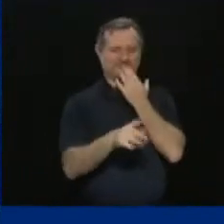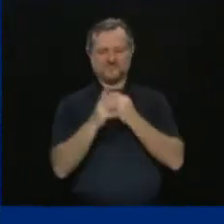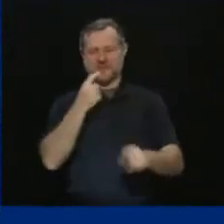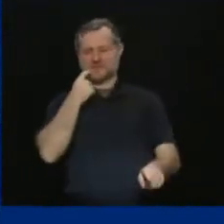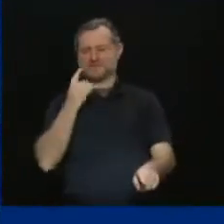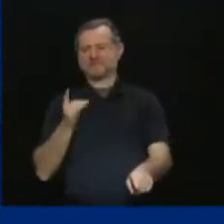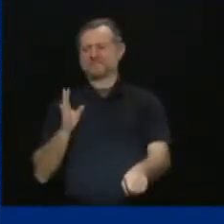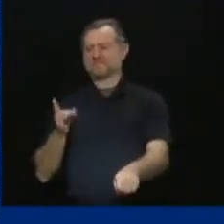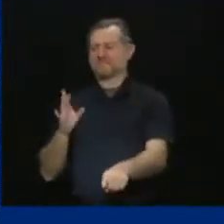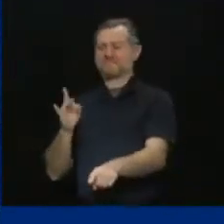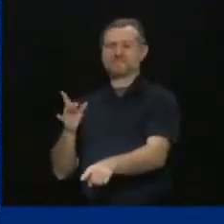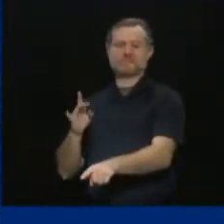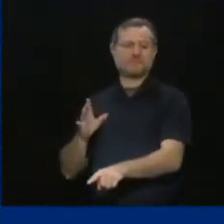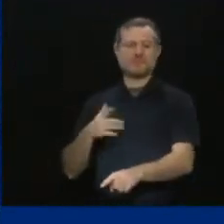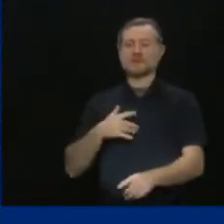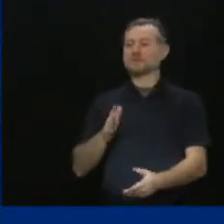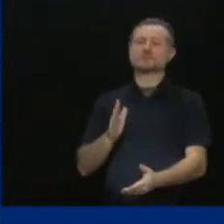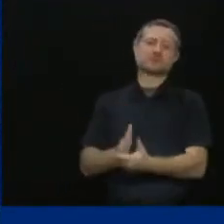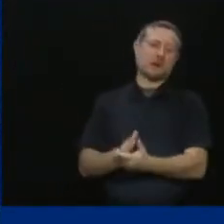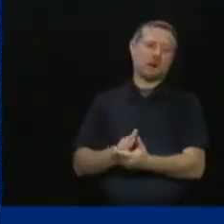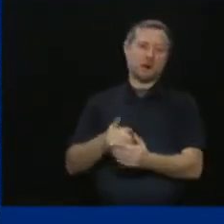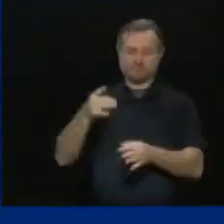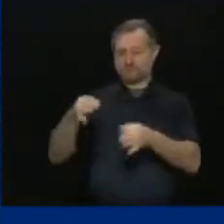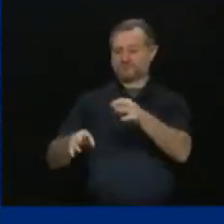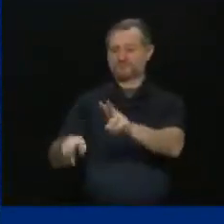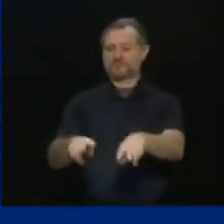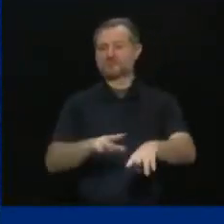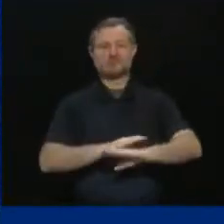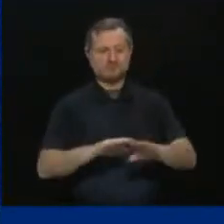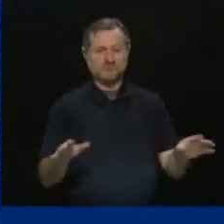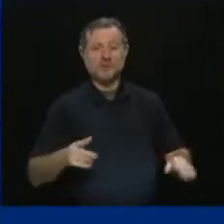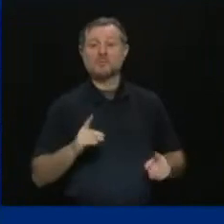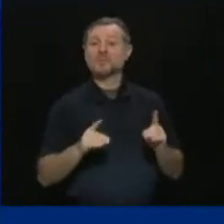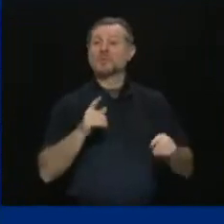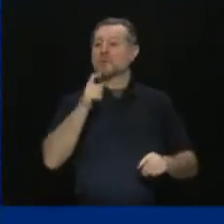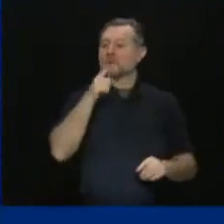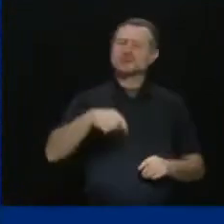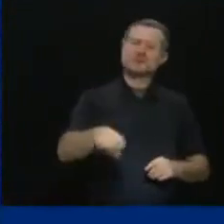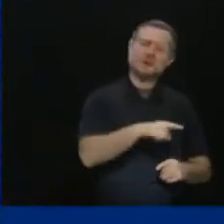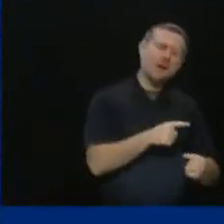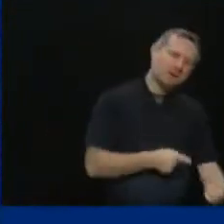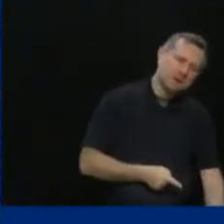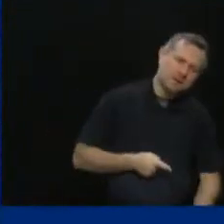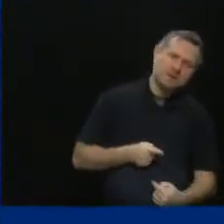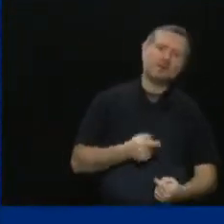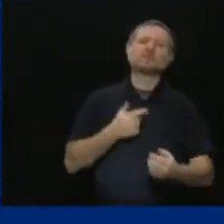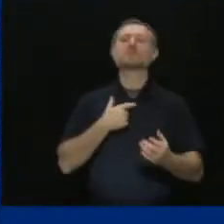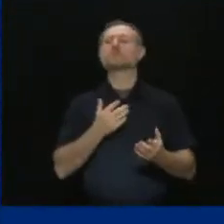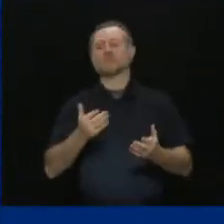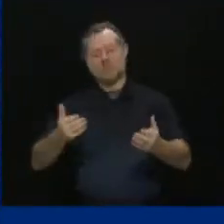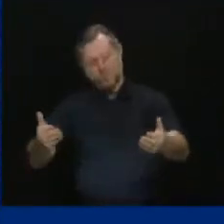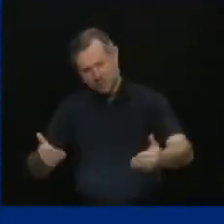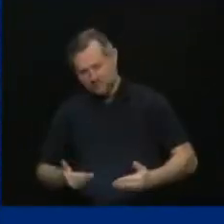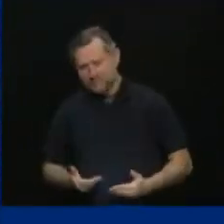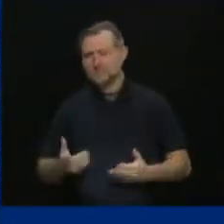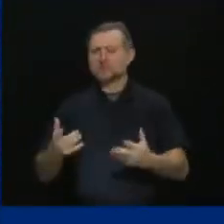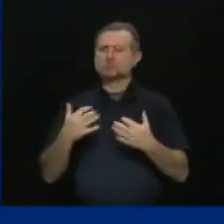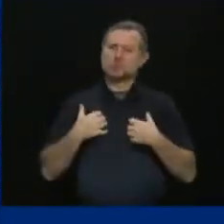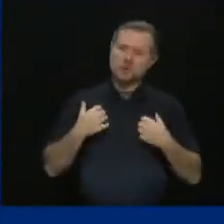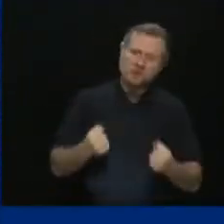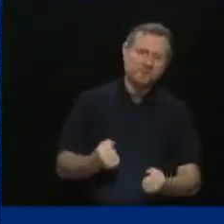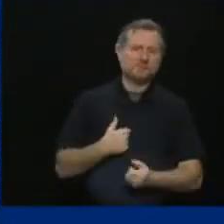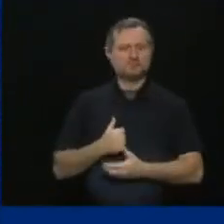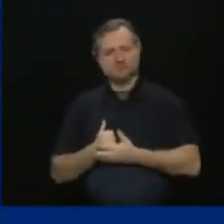use disorder. And we bring people who are suffering out of the shadows. And we must create a system of